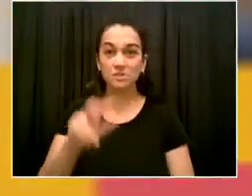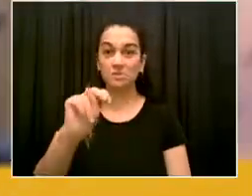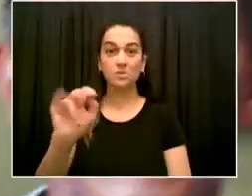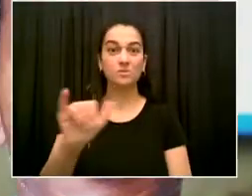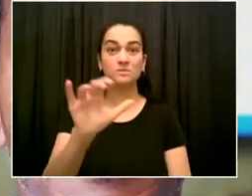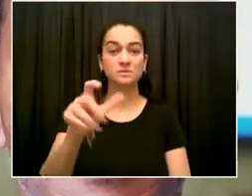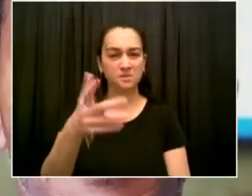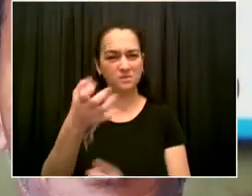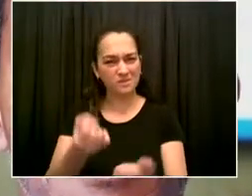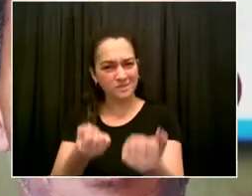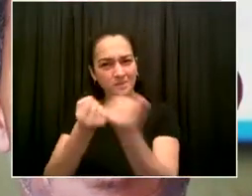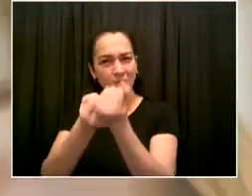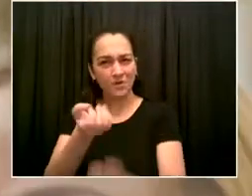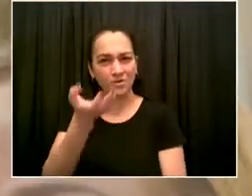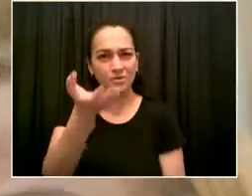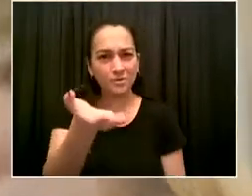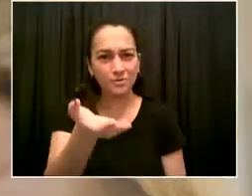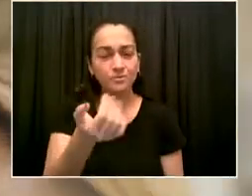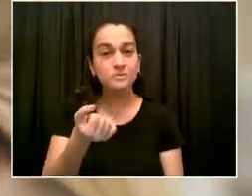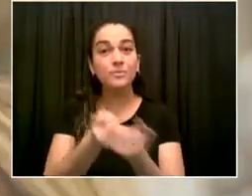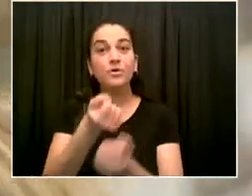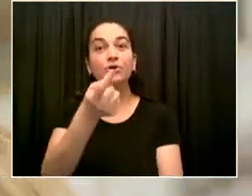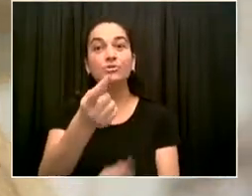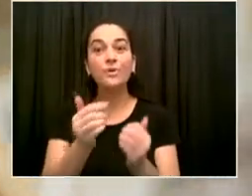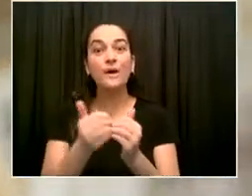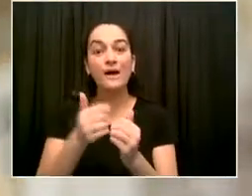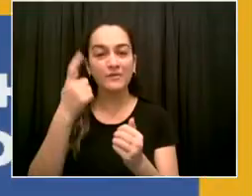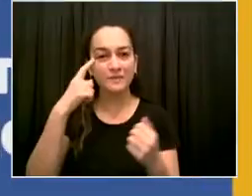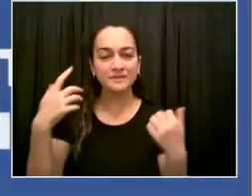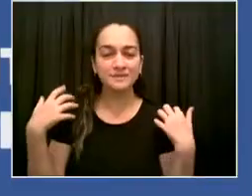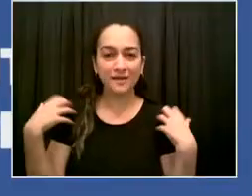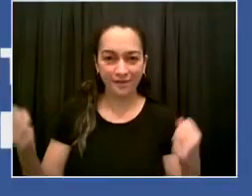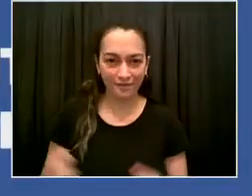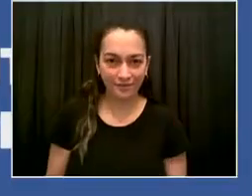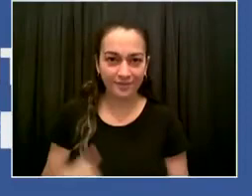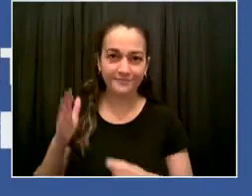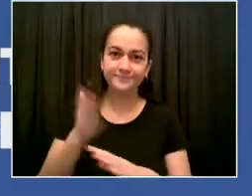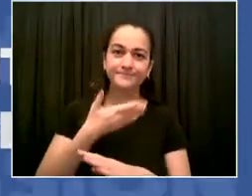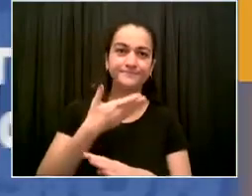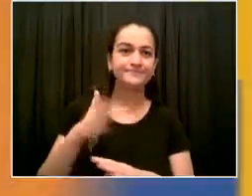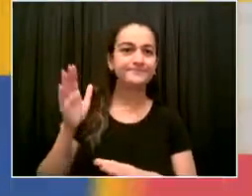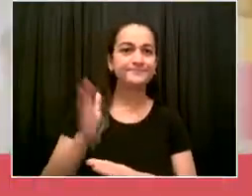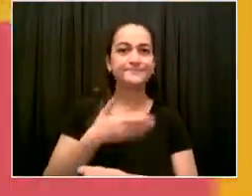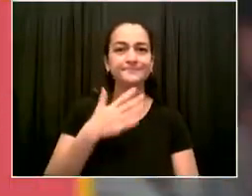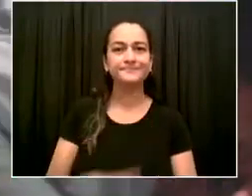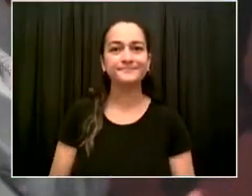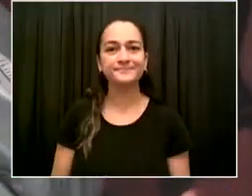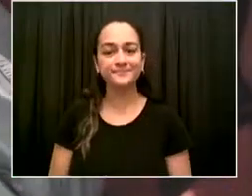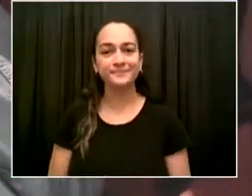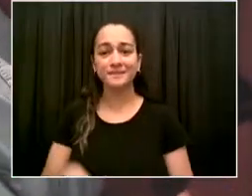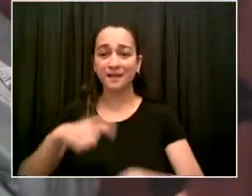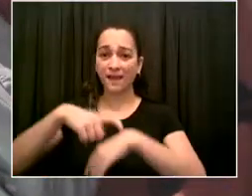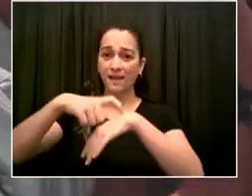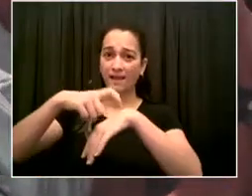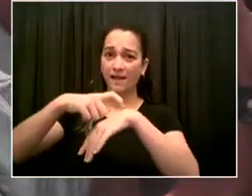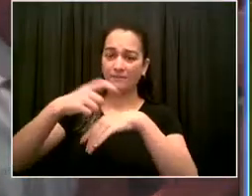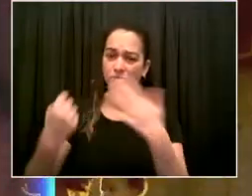all. Now is the time to get help, support, and 24/7